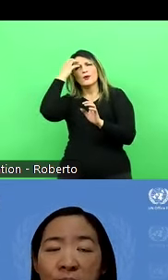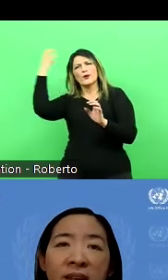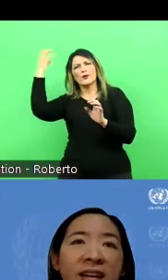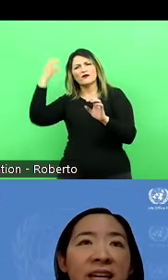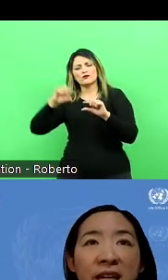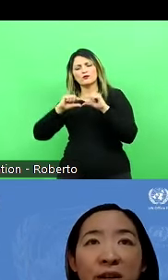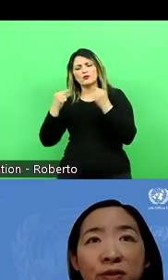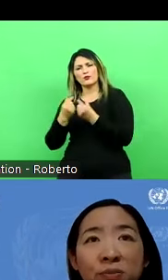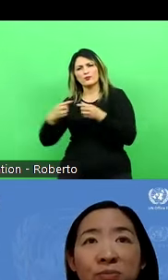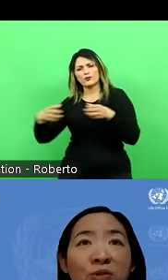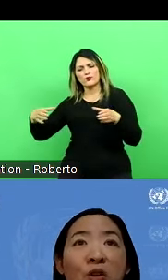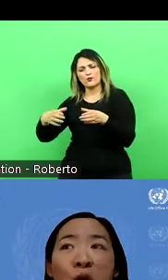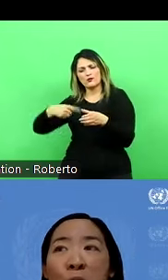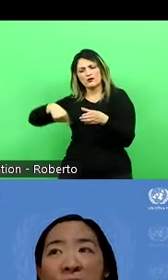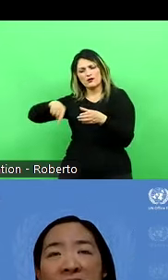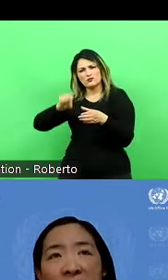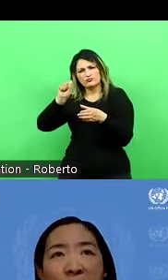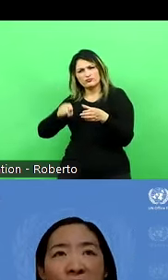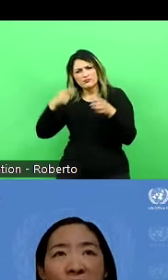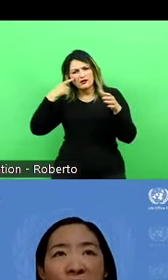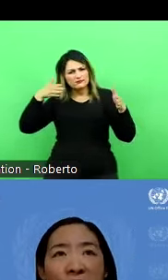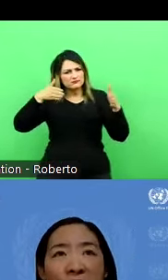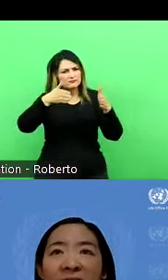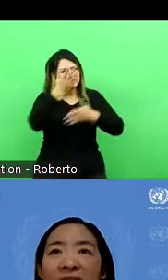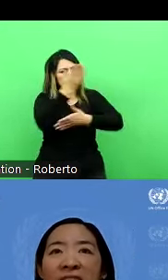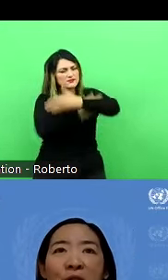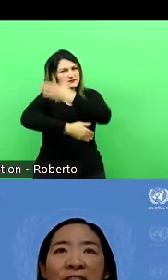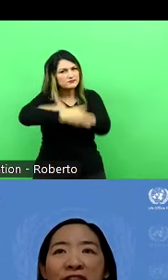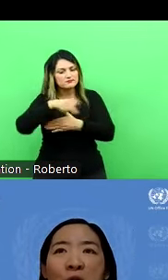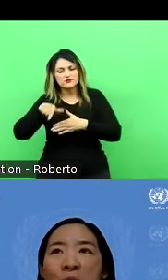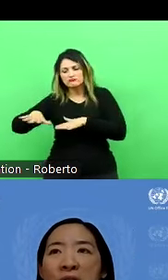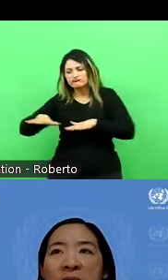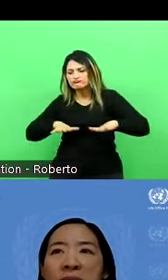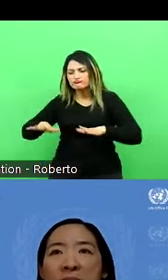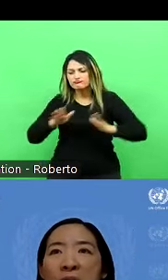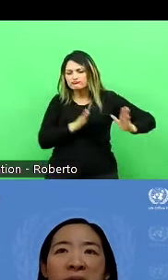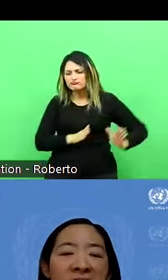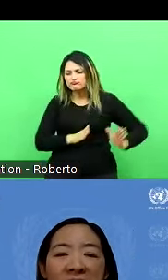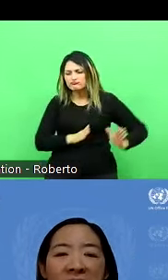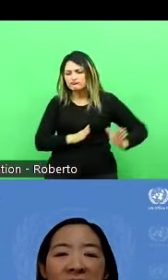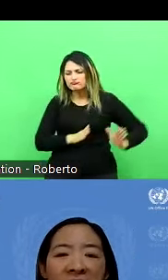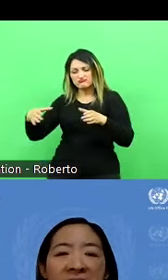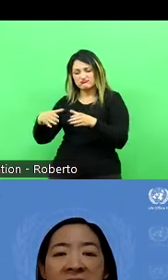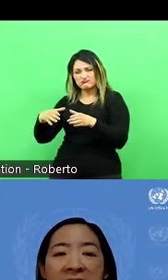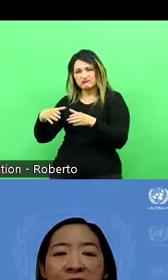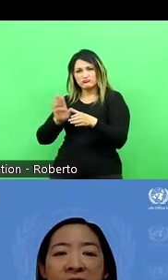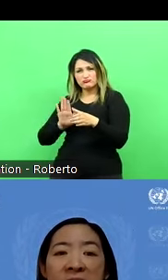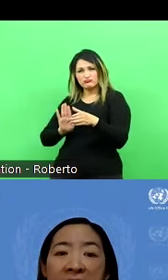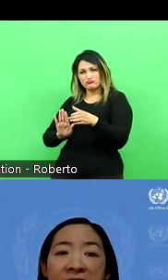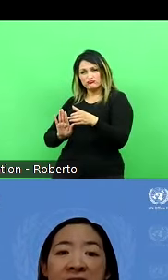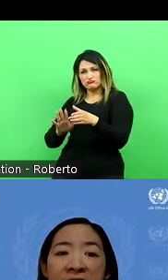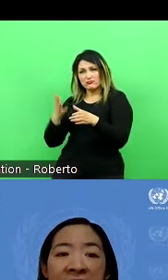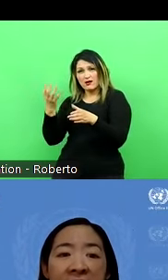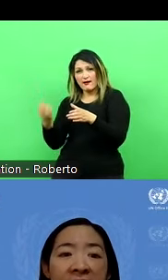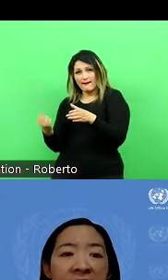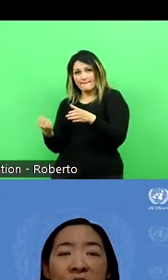issue. If no focal point, score 0. If you have focal points, but probably not enough